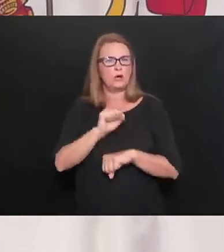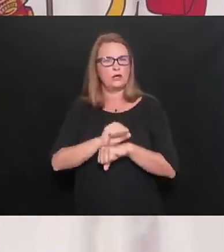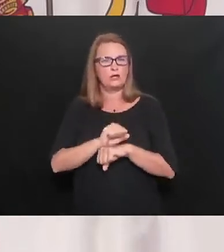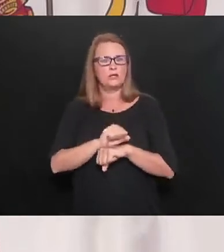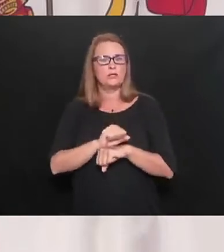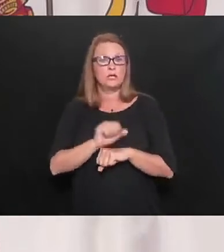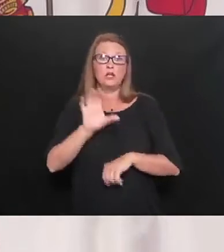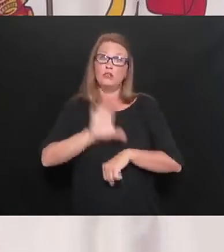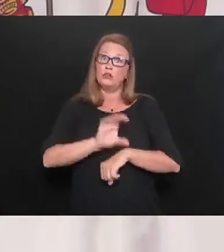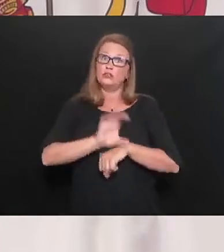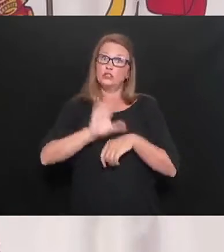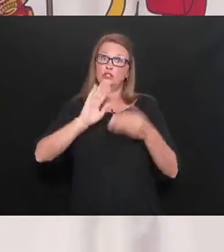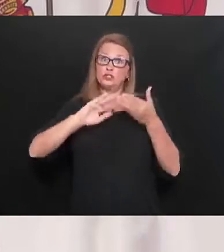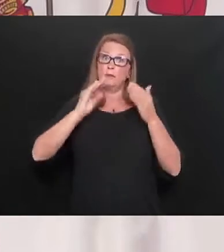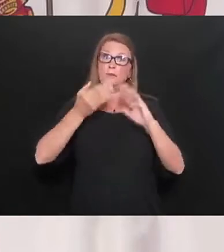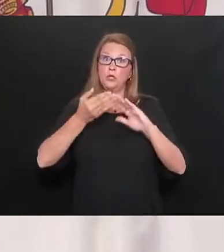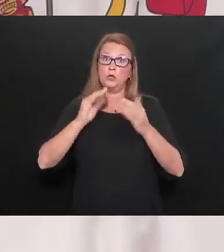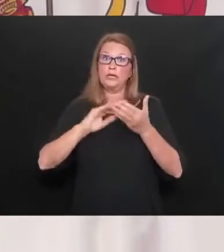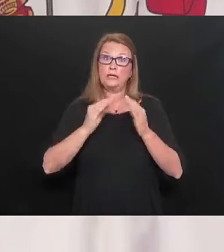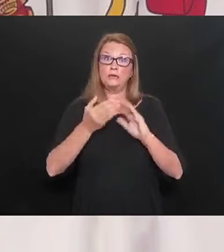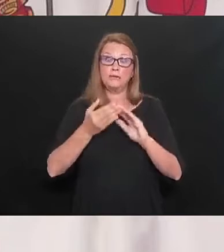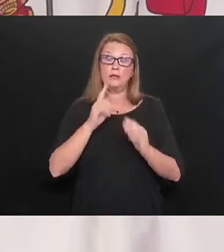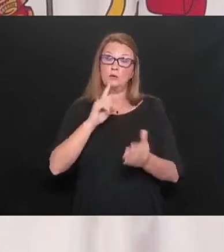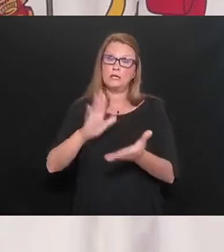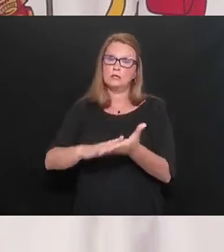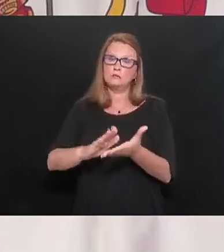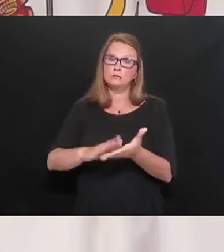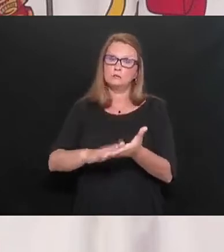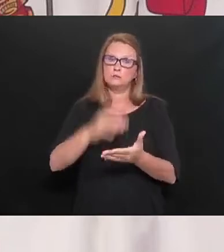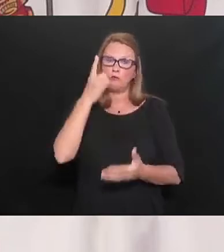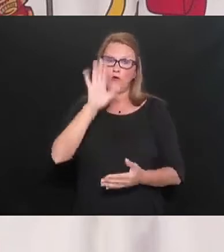church community should absolutely be commended.